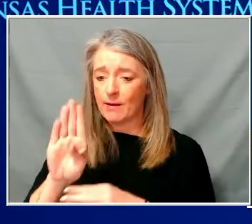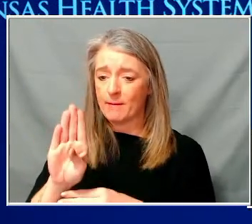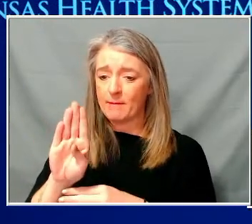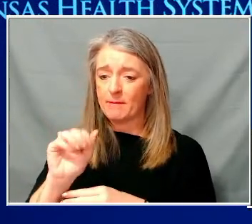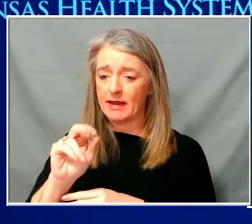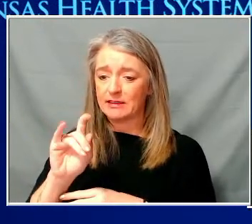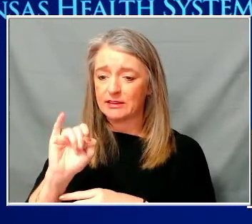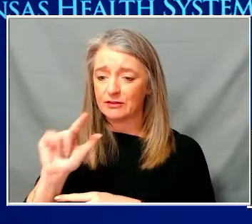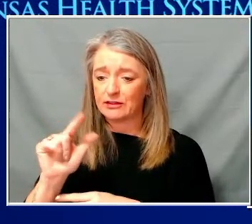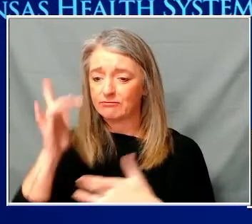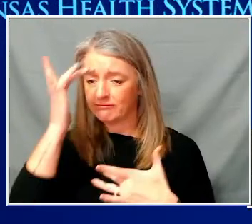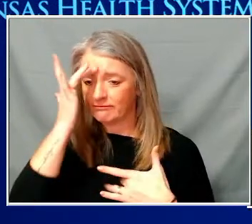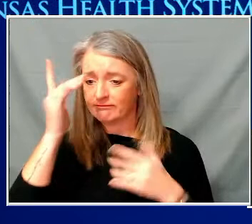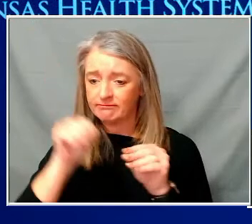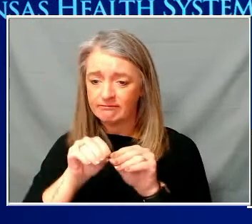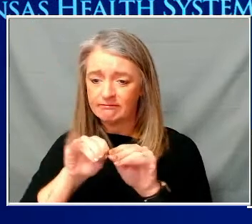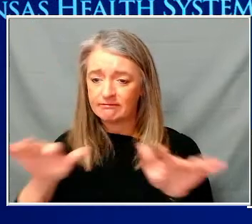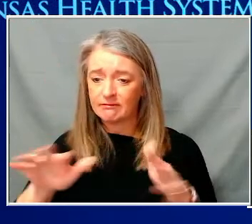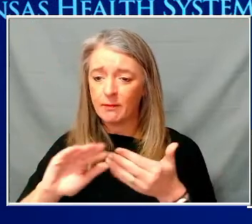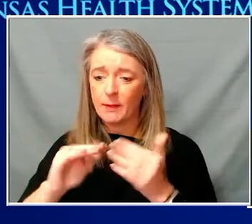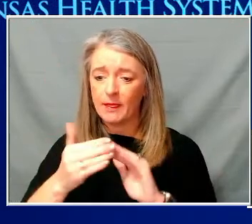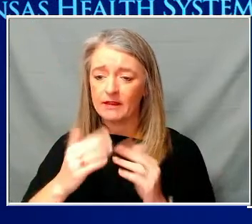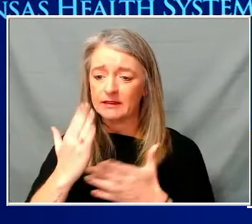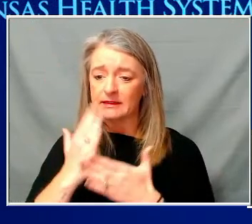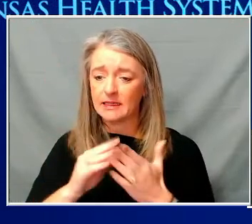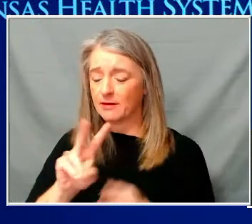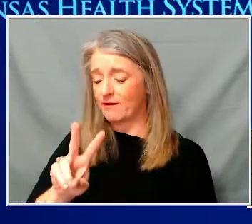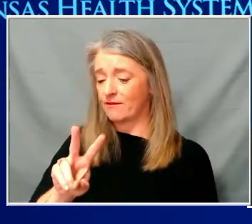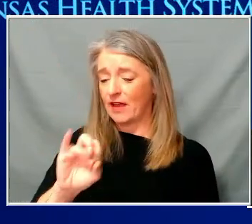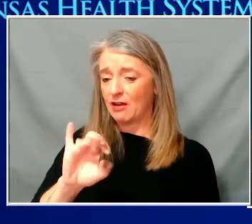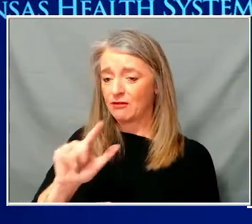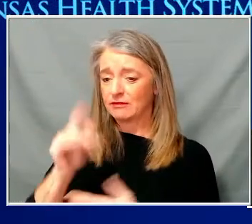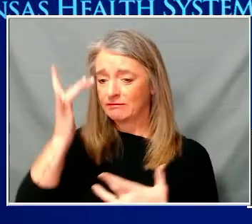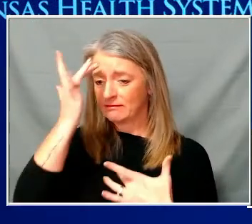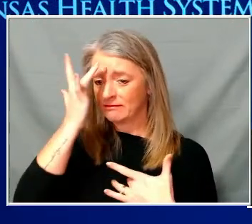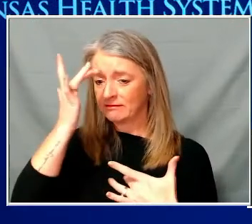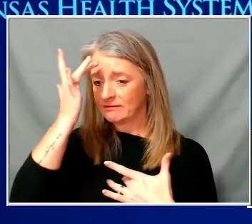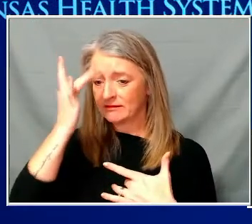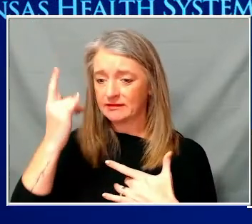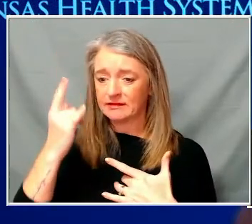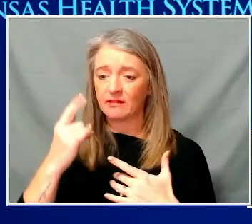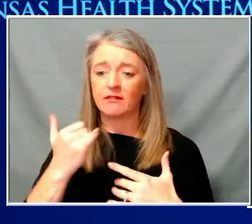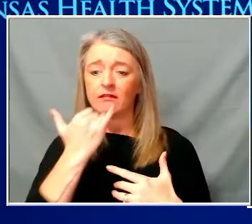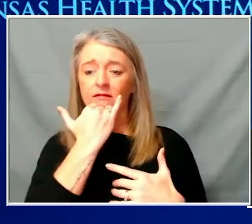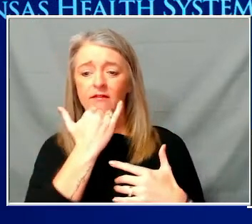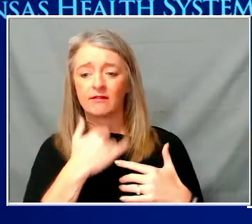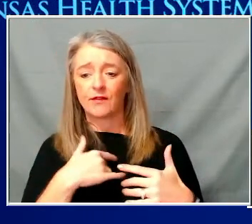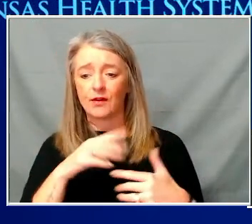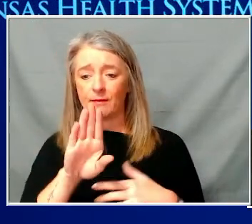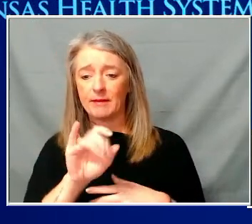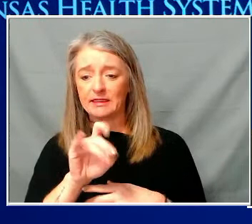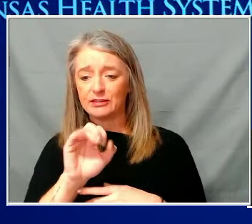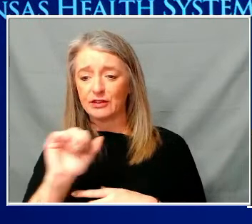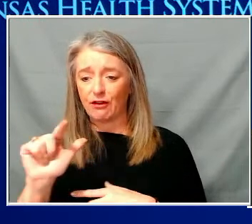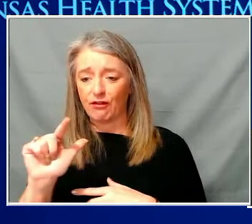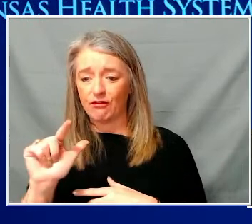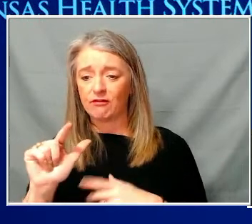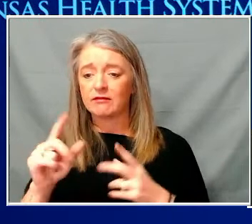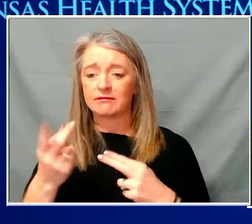the community right now, and some of these viral illnesses are being mistaken for bacterial illnesses. All of that leads to